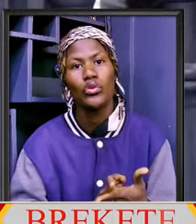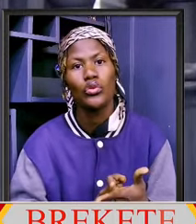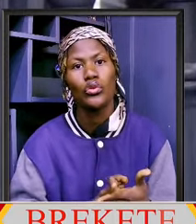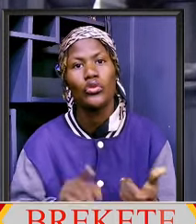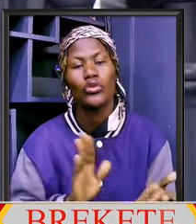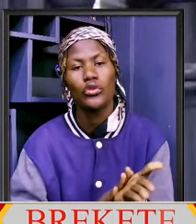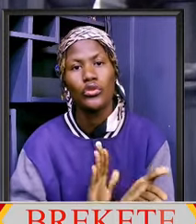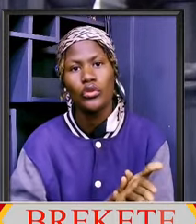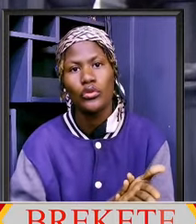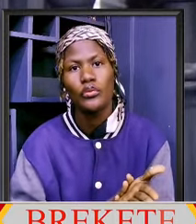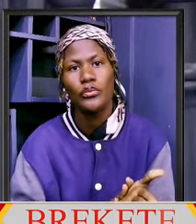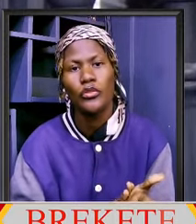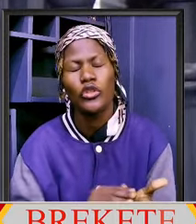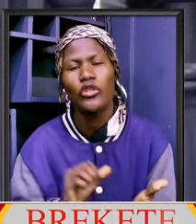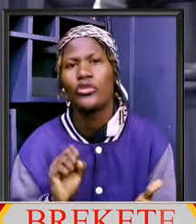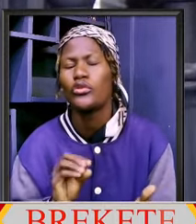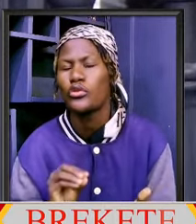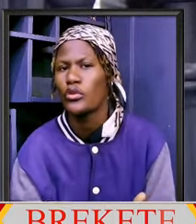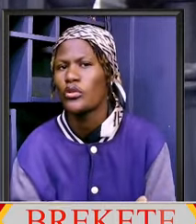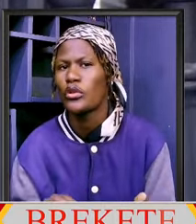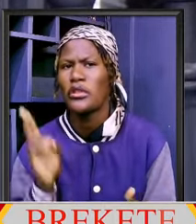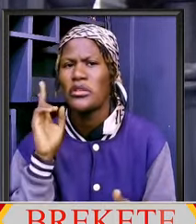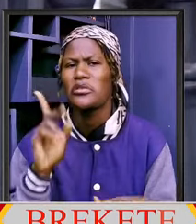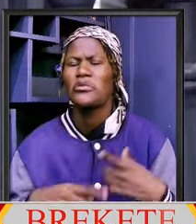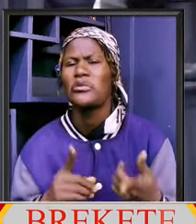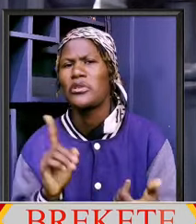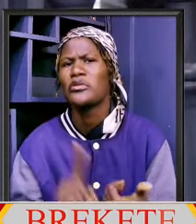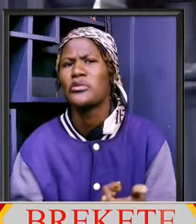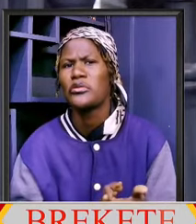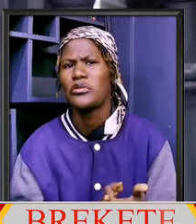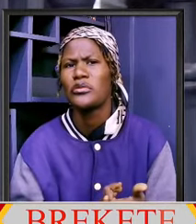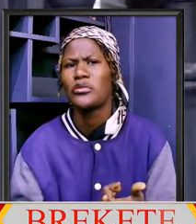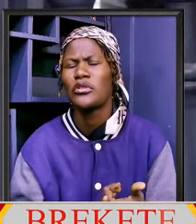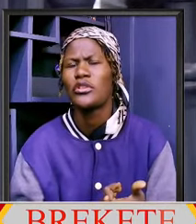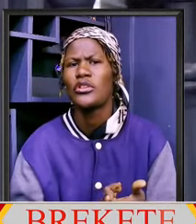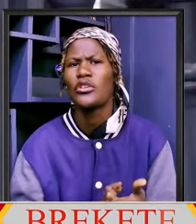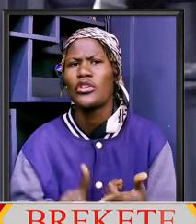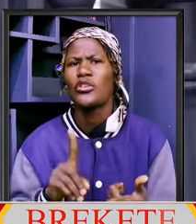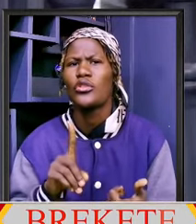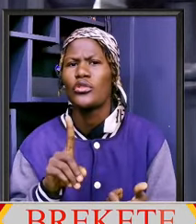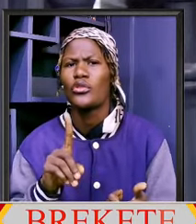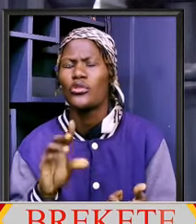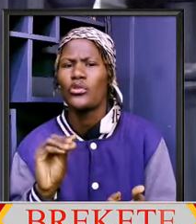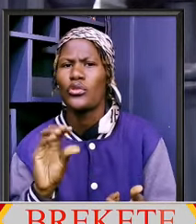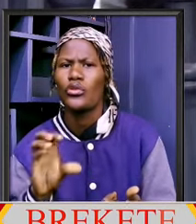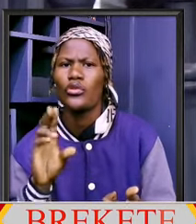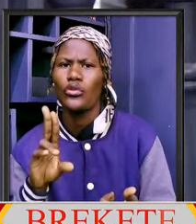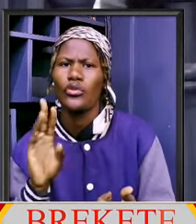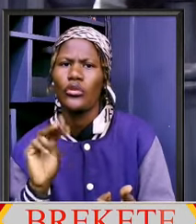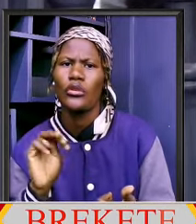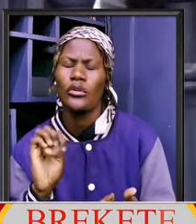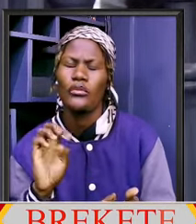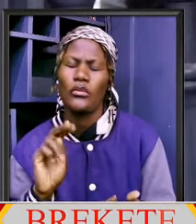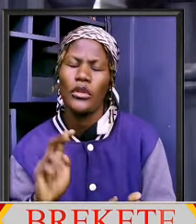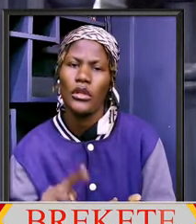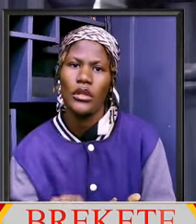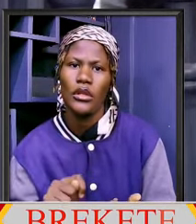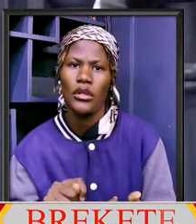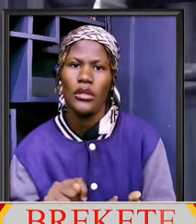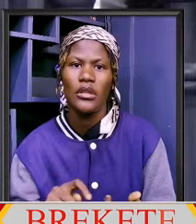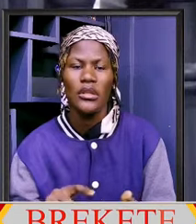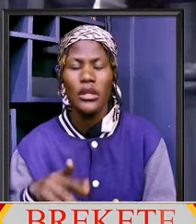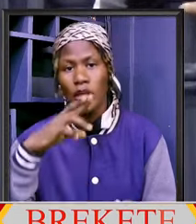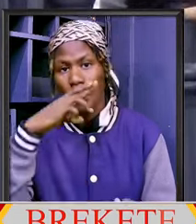load. So he went to work in document at Lagos. They steal the document